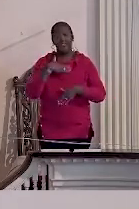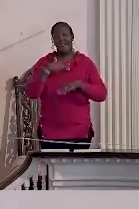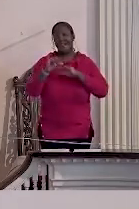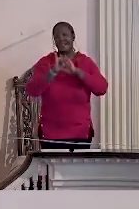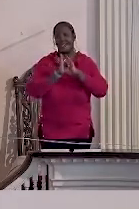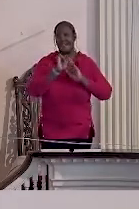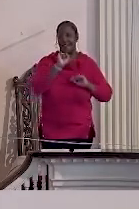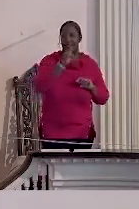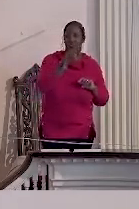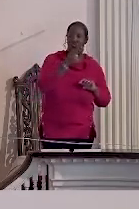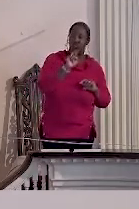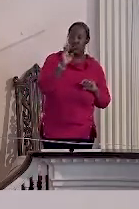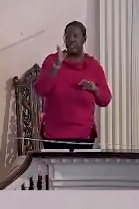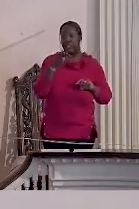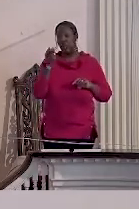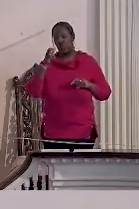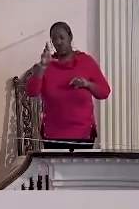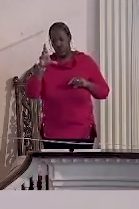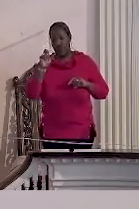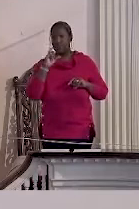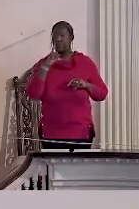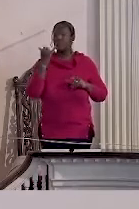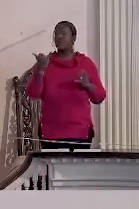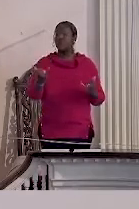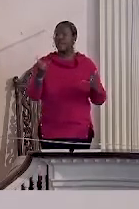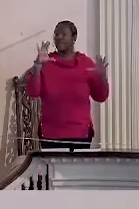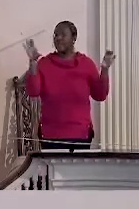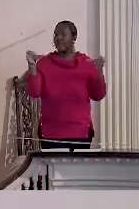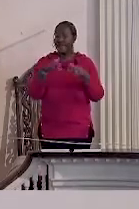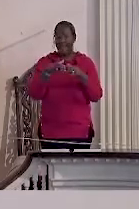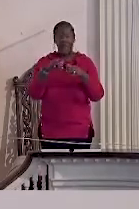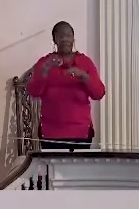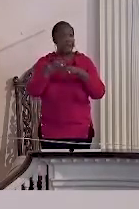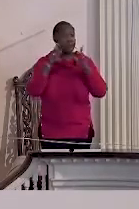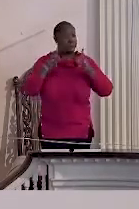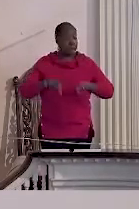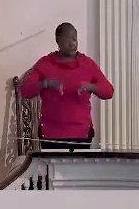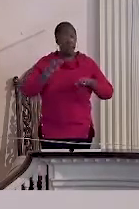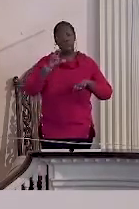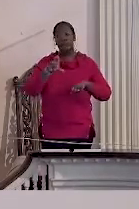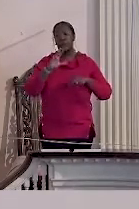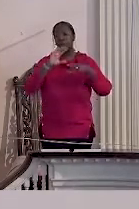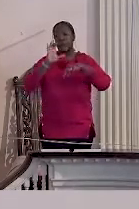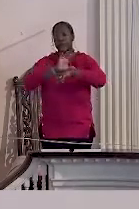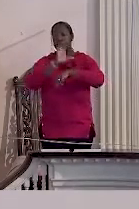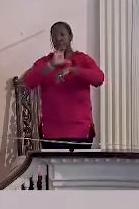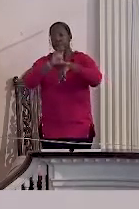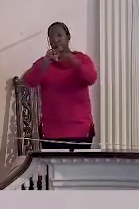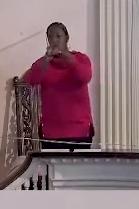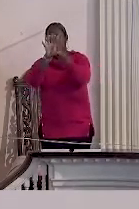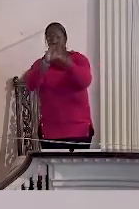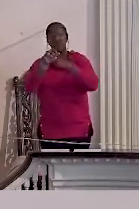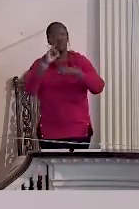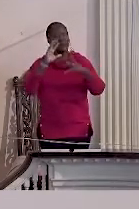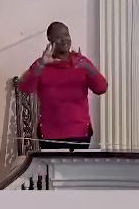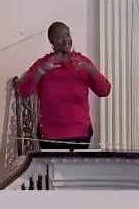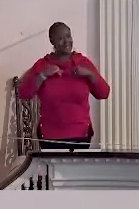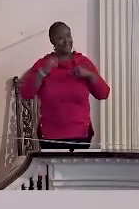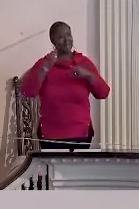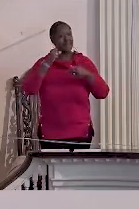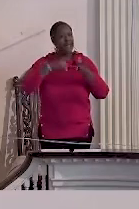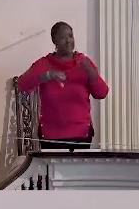she, her. We gather at All Souls in person or on Zoom, accepting each of us as we are